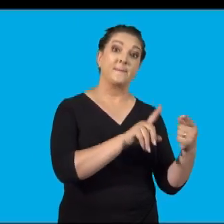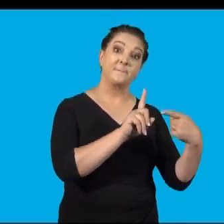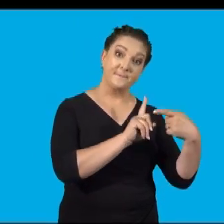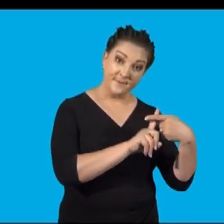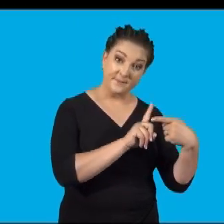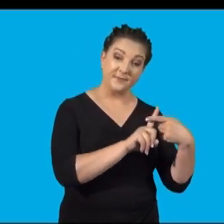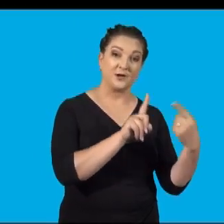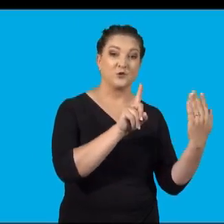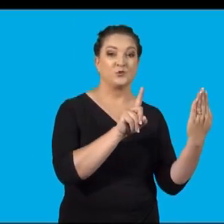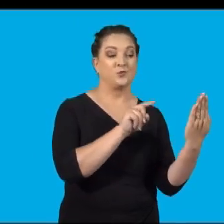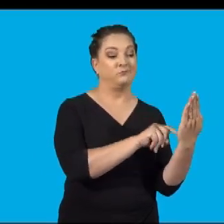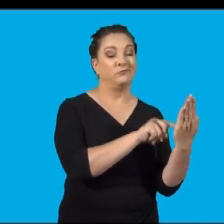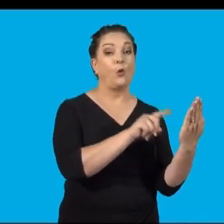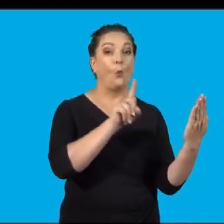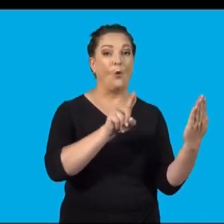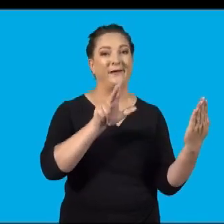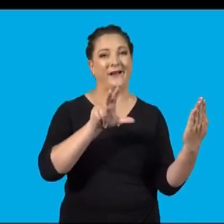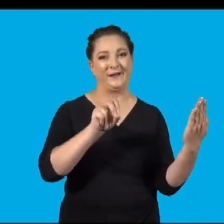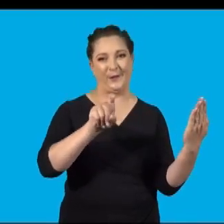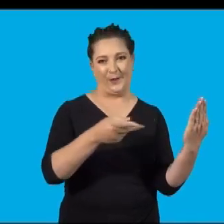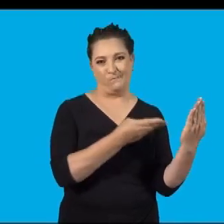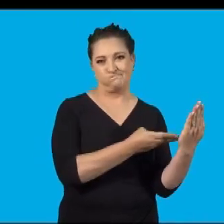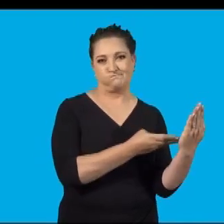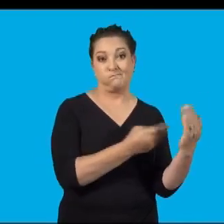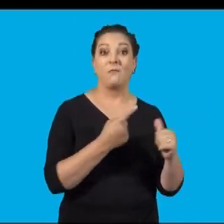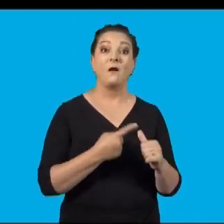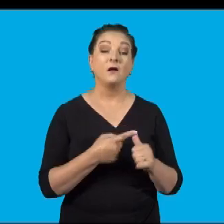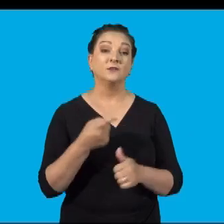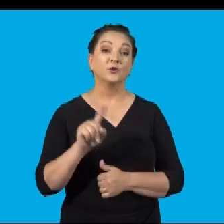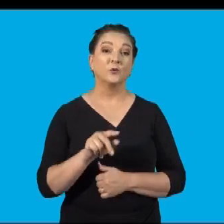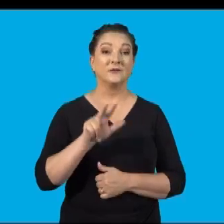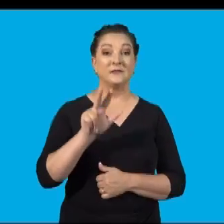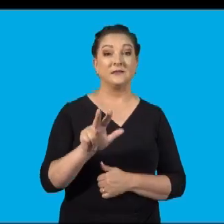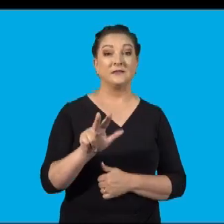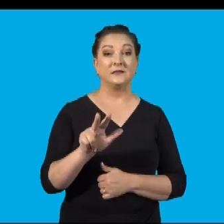plus the 180,000. And that will give you